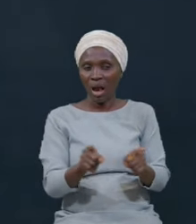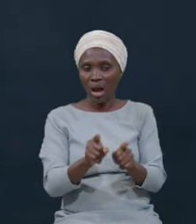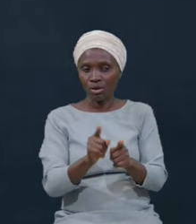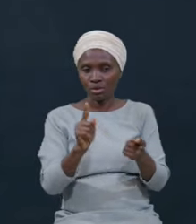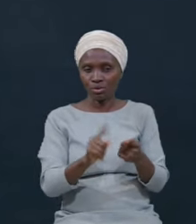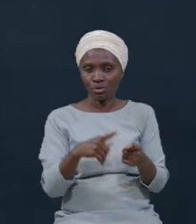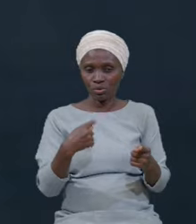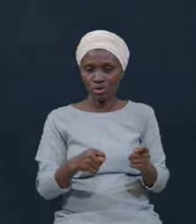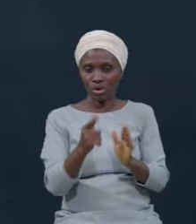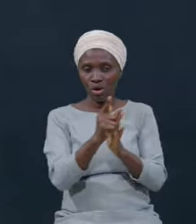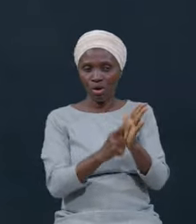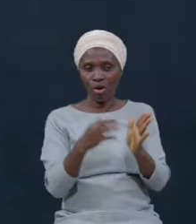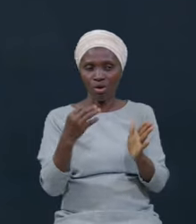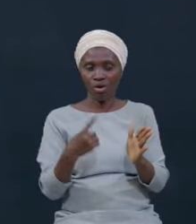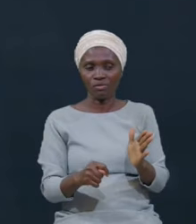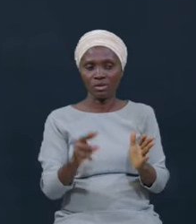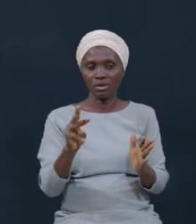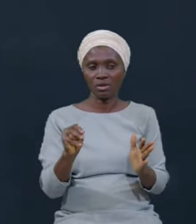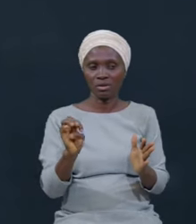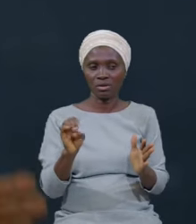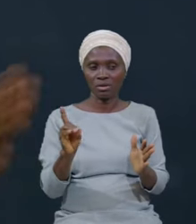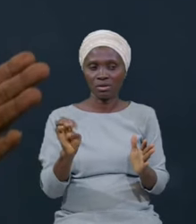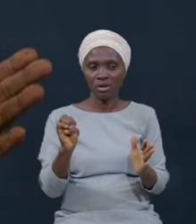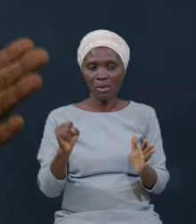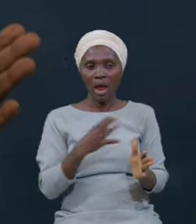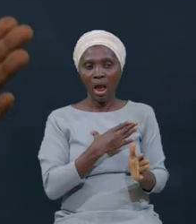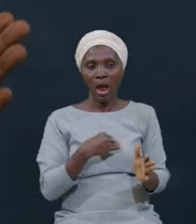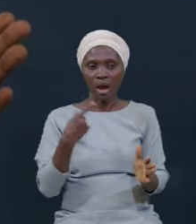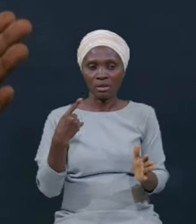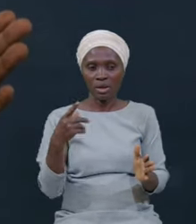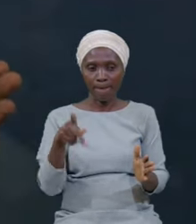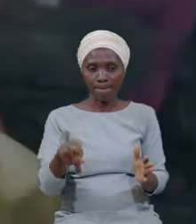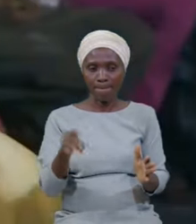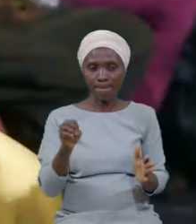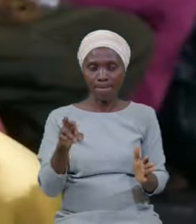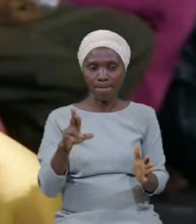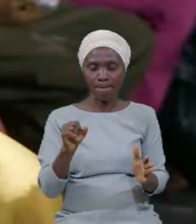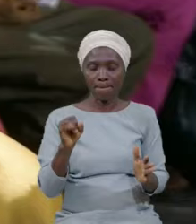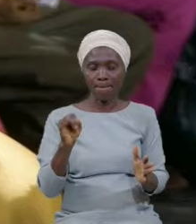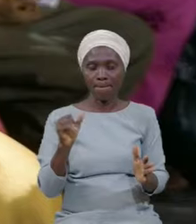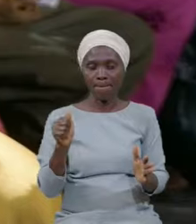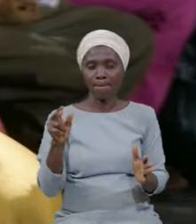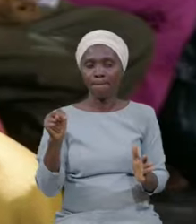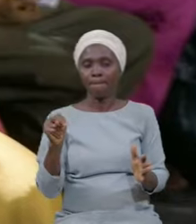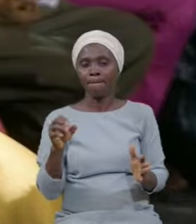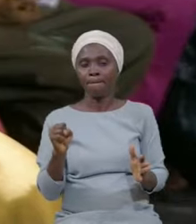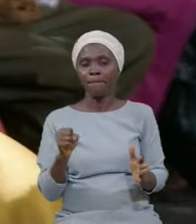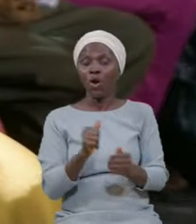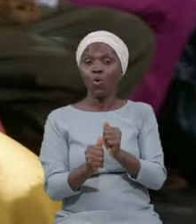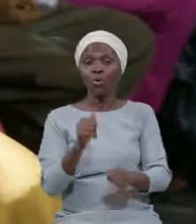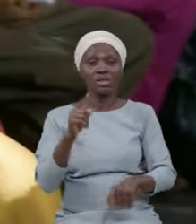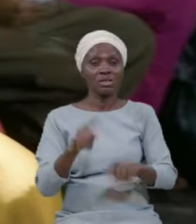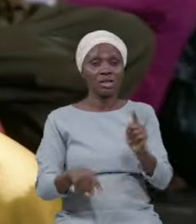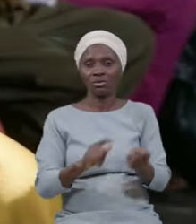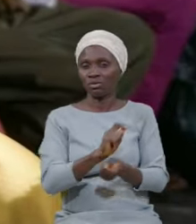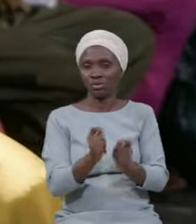of the Medes and the Persians, which cannot change, which altereth not.